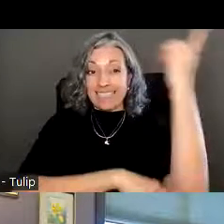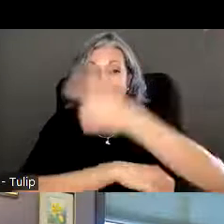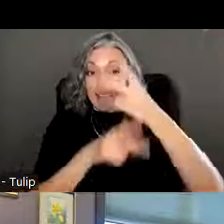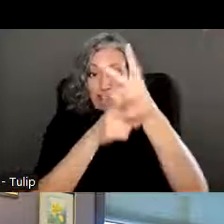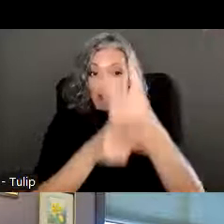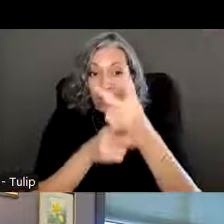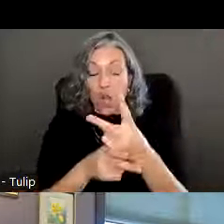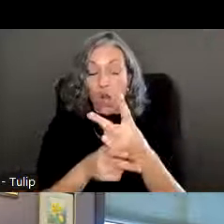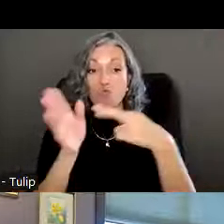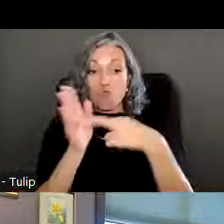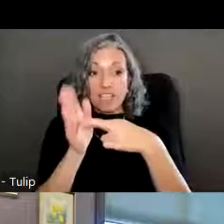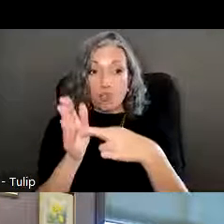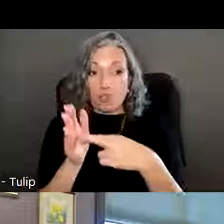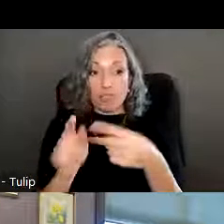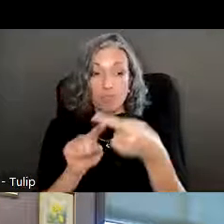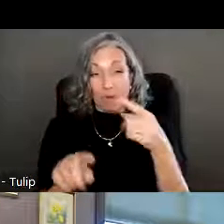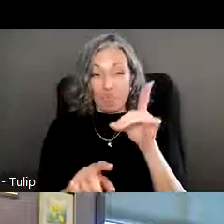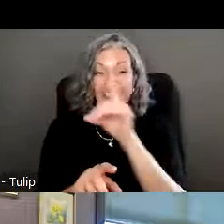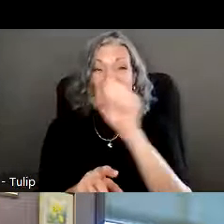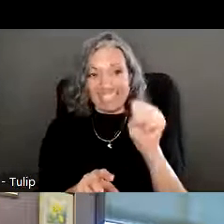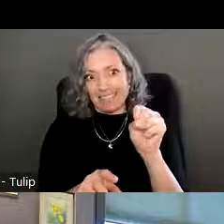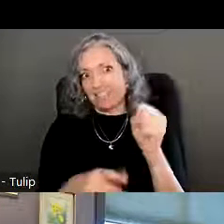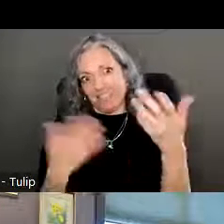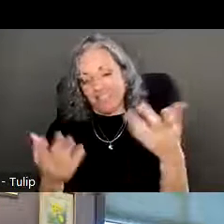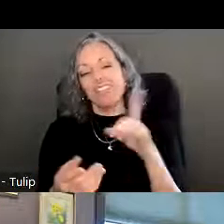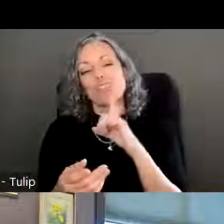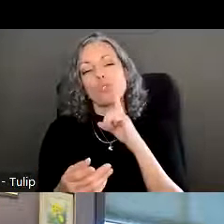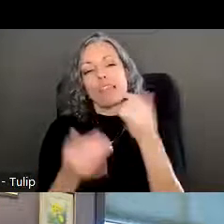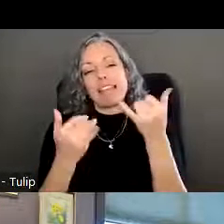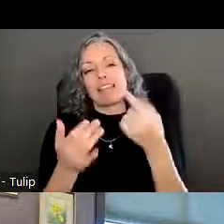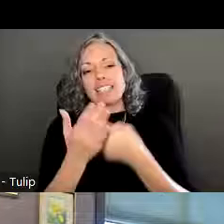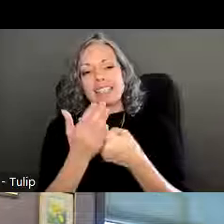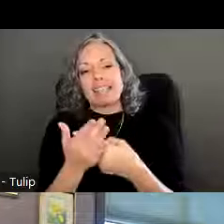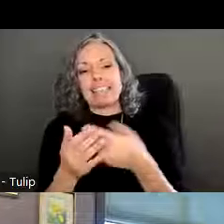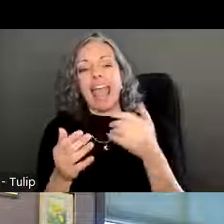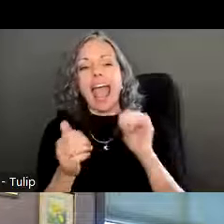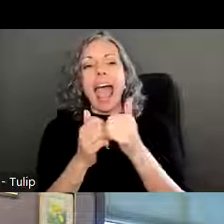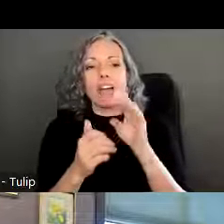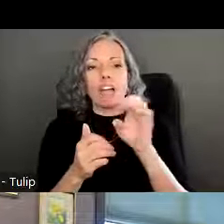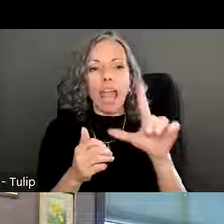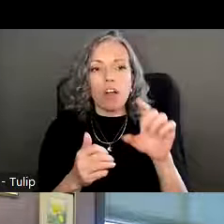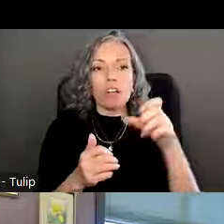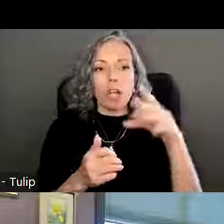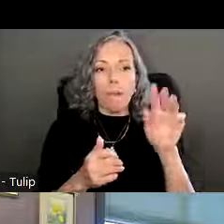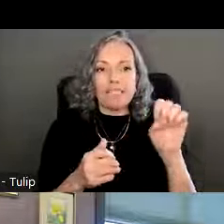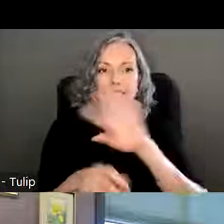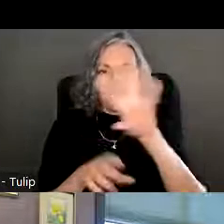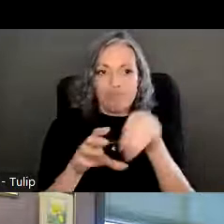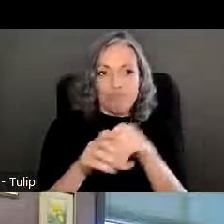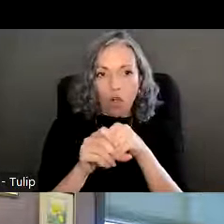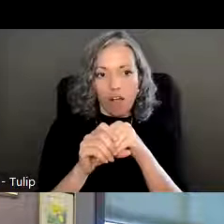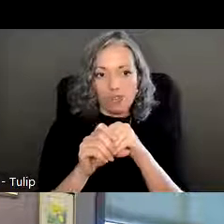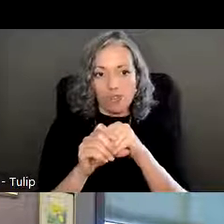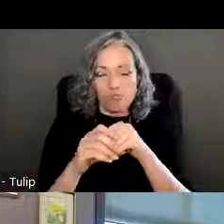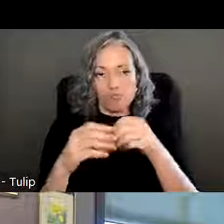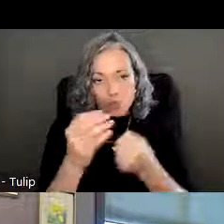California department back in the 80s. And so we'll talk about how Cal Compass evolved and it is the evolution of the